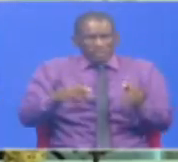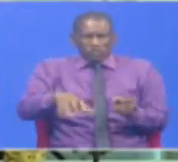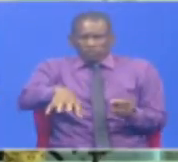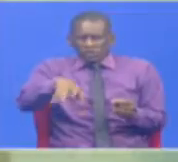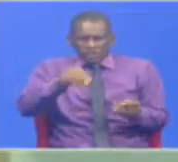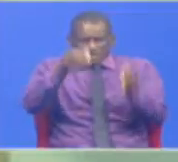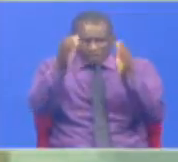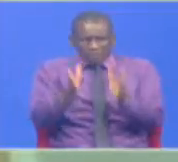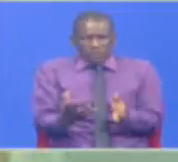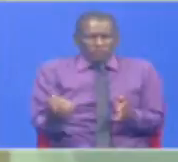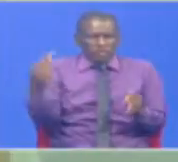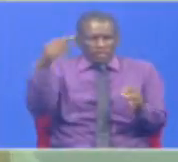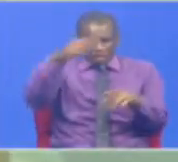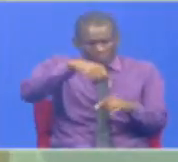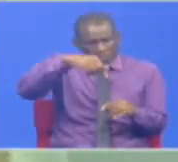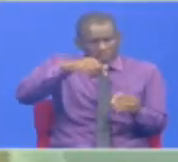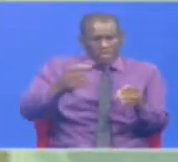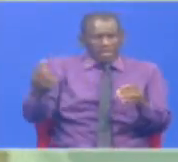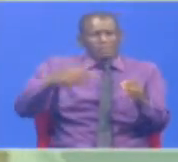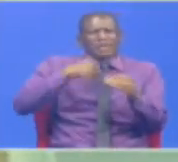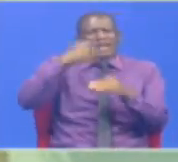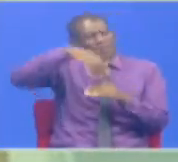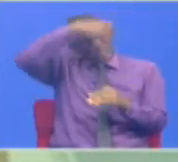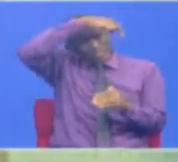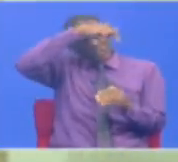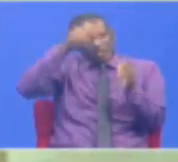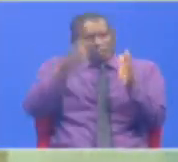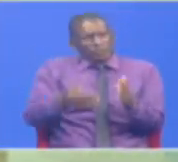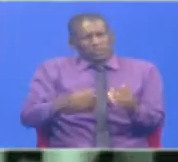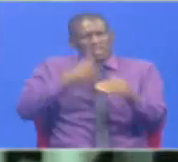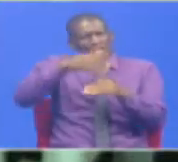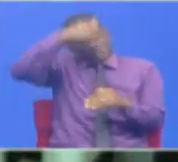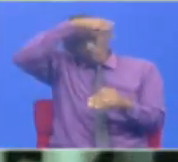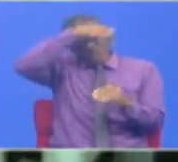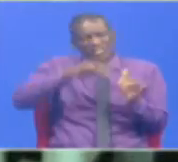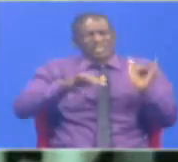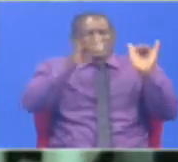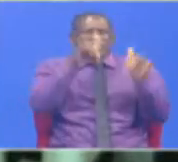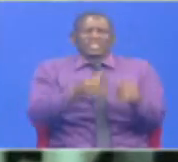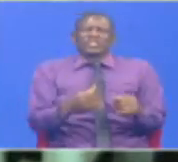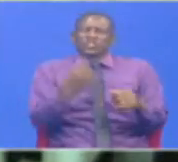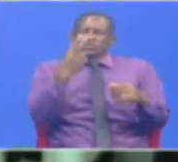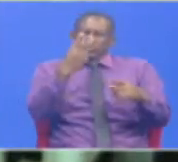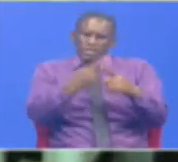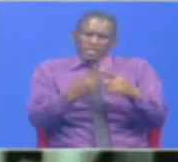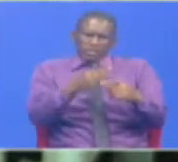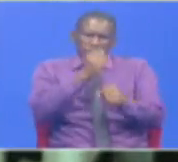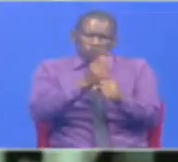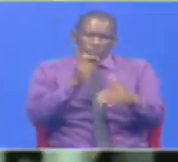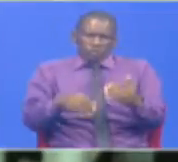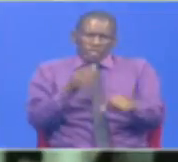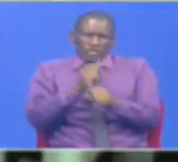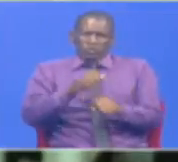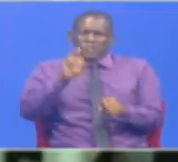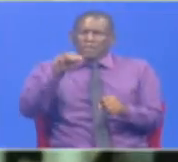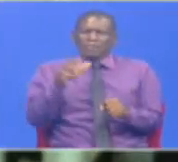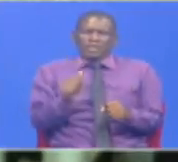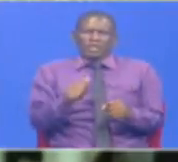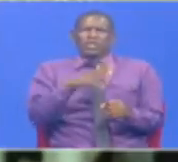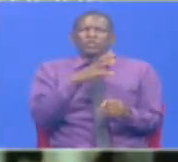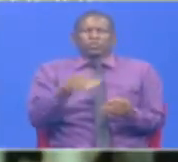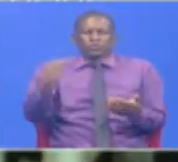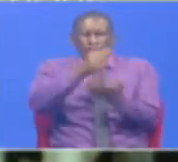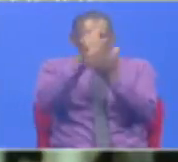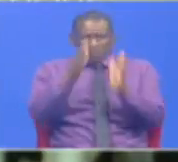from graduating, you toil for like 2 years, what next? You do a master's. You go to an employer, you